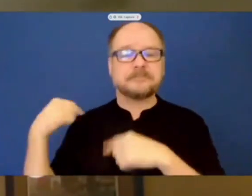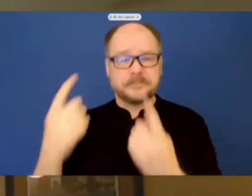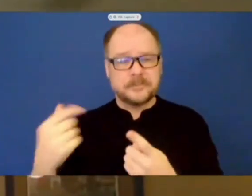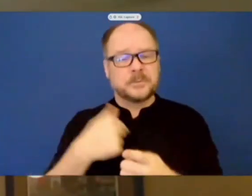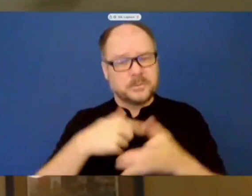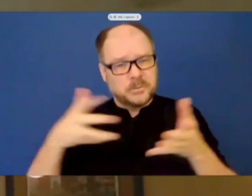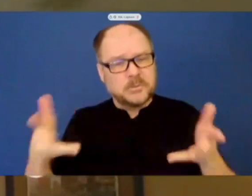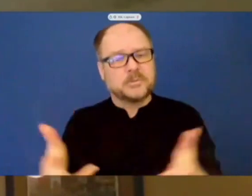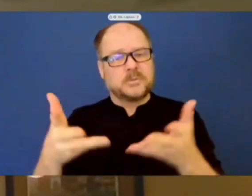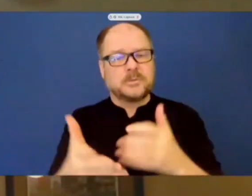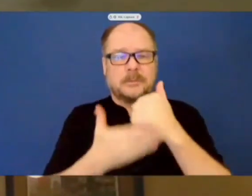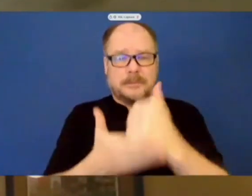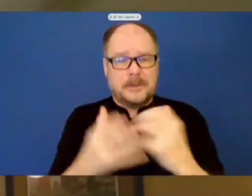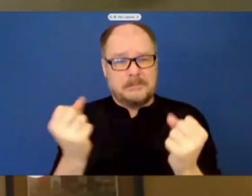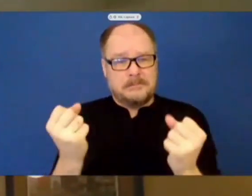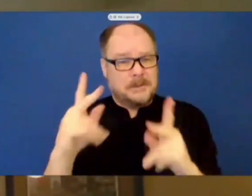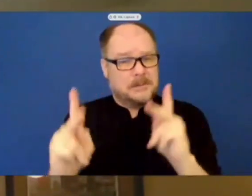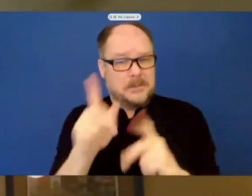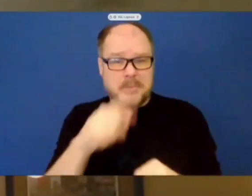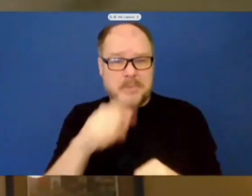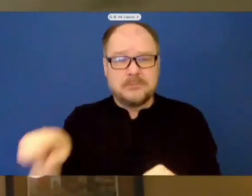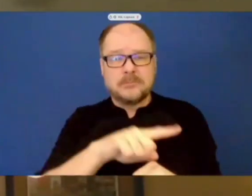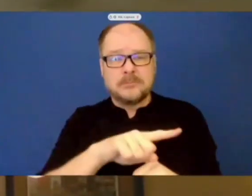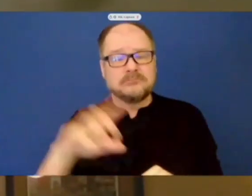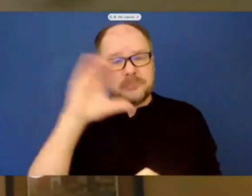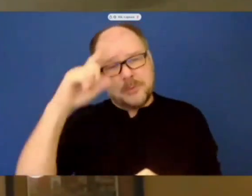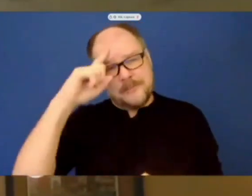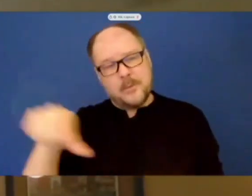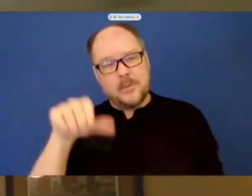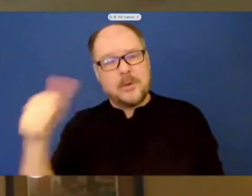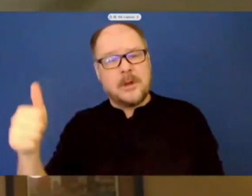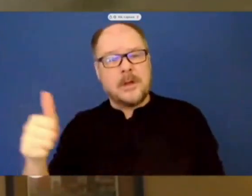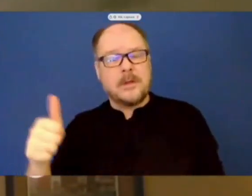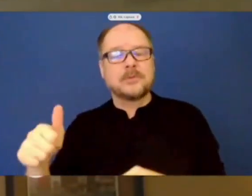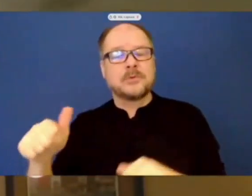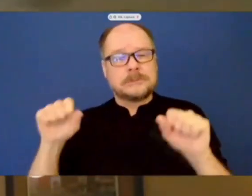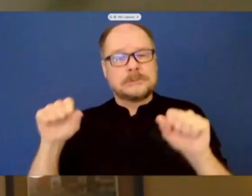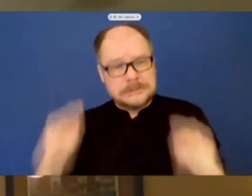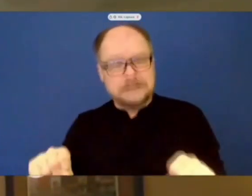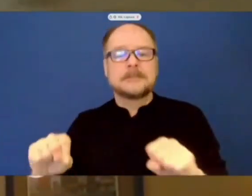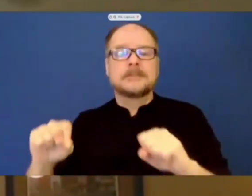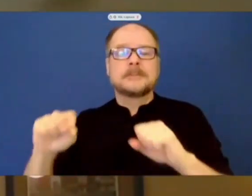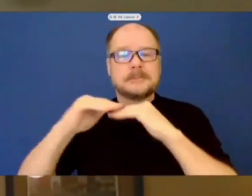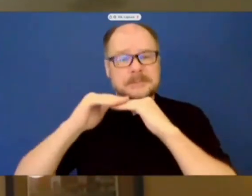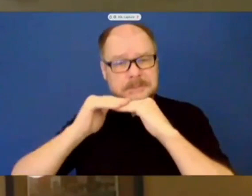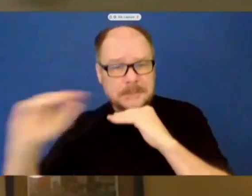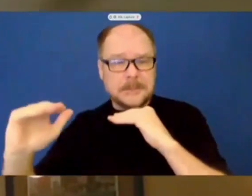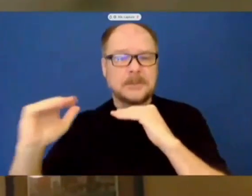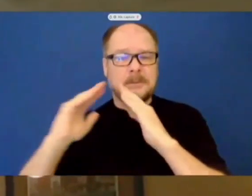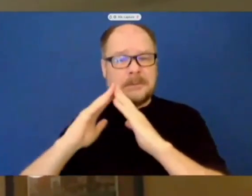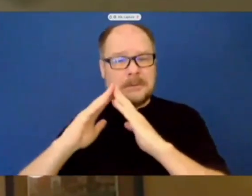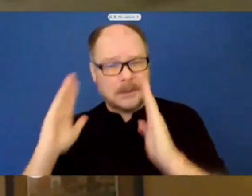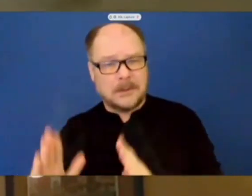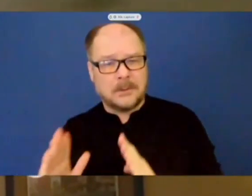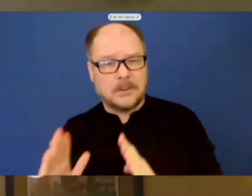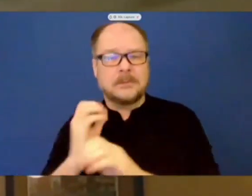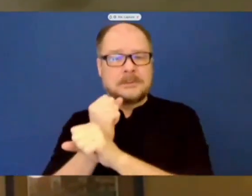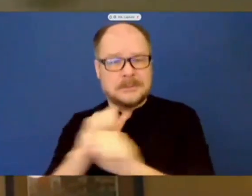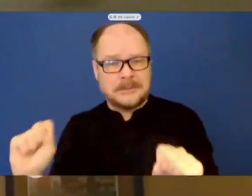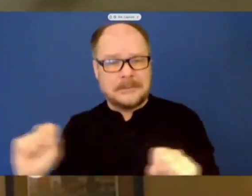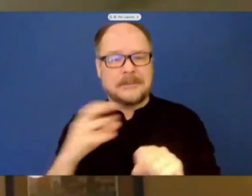of the individuals find stable, safe housing and have successfully helped many leave the encampment site and improve their